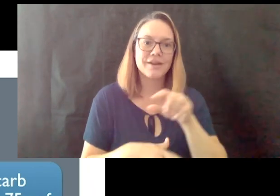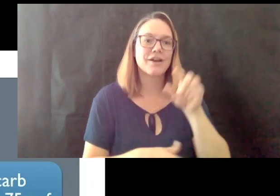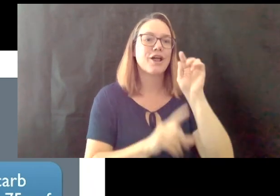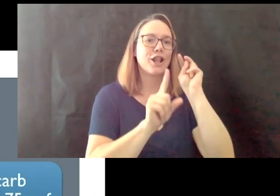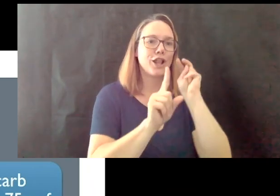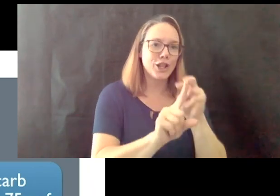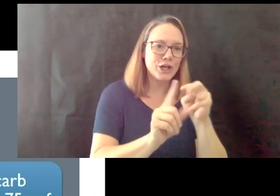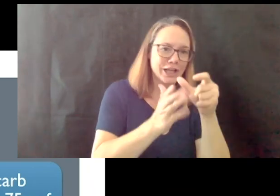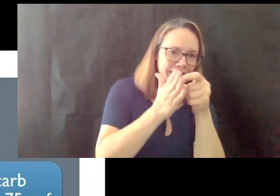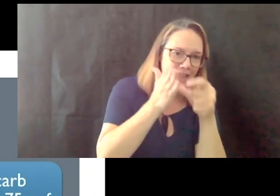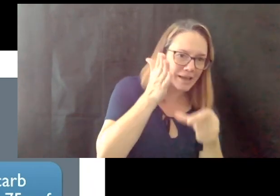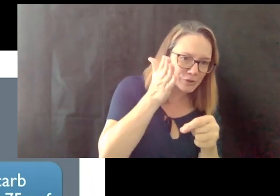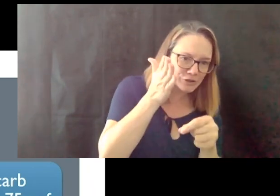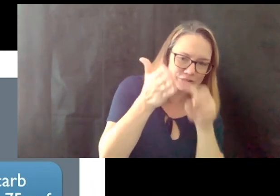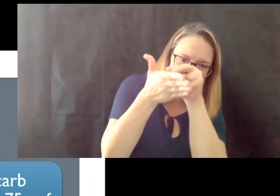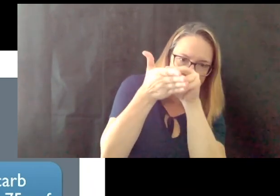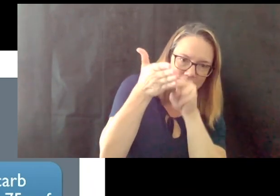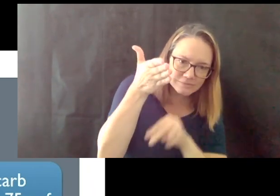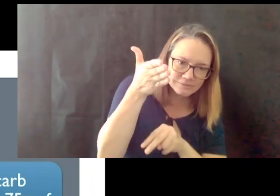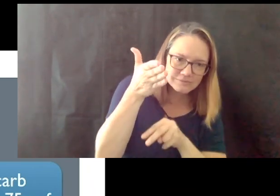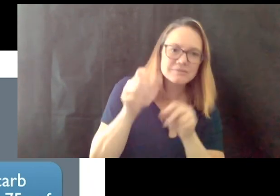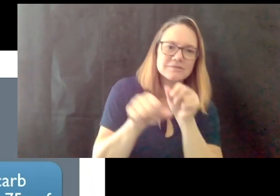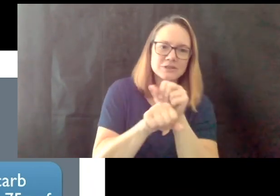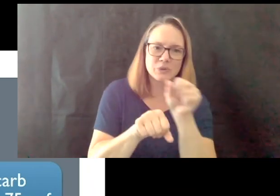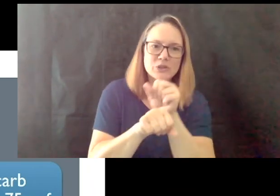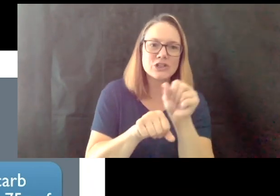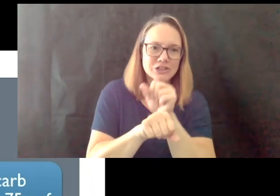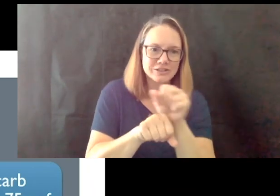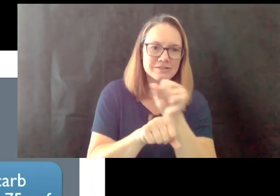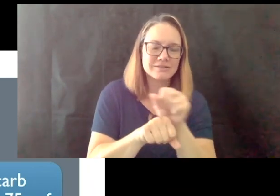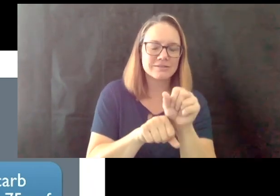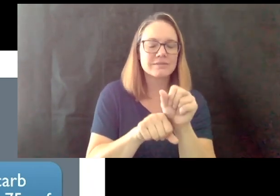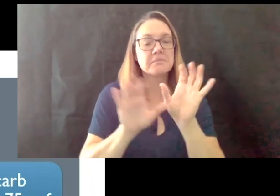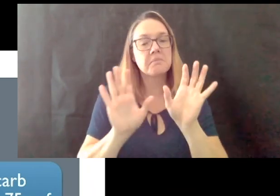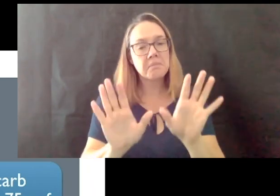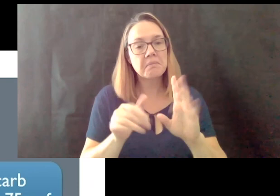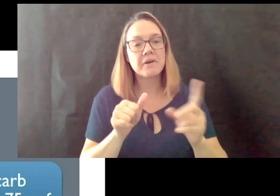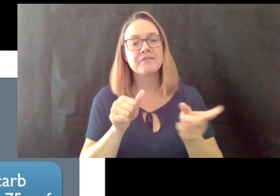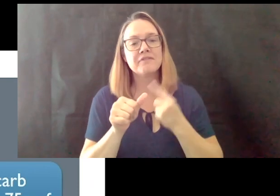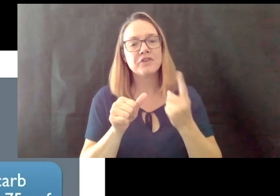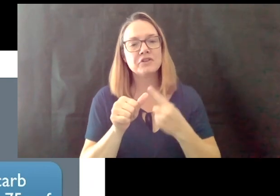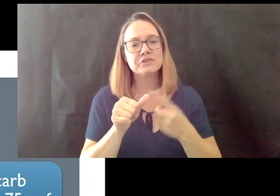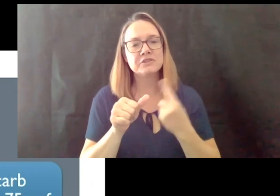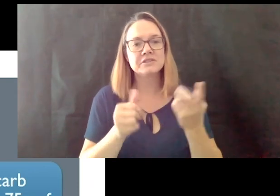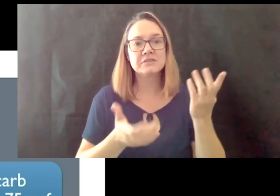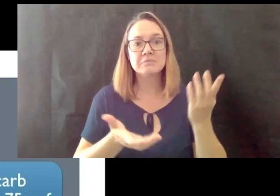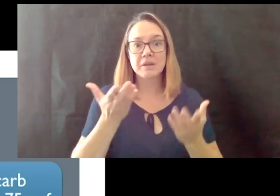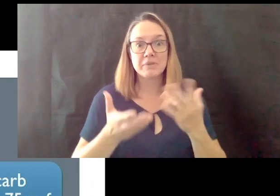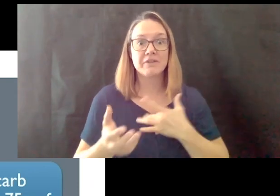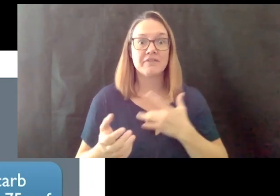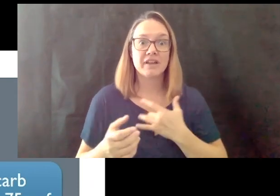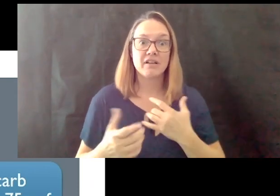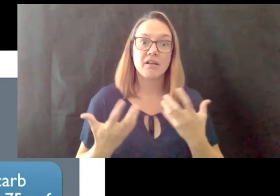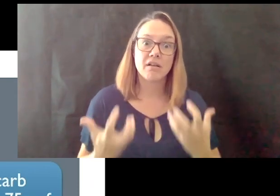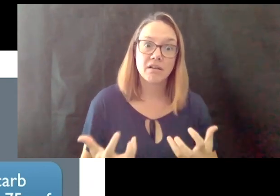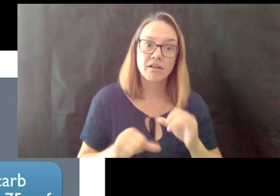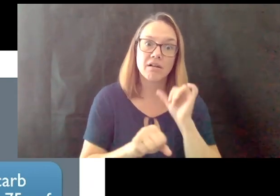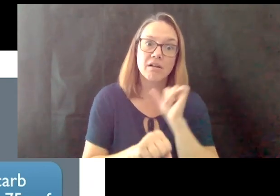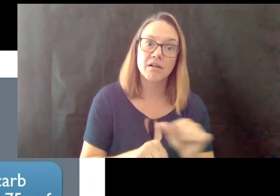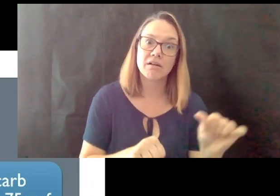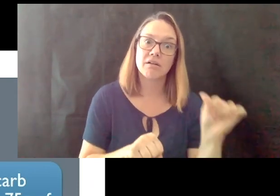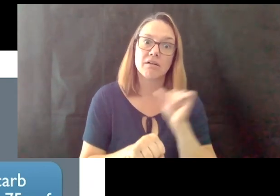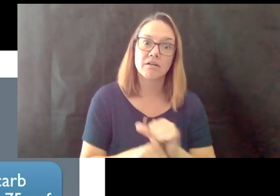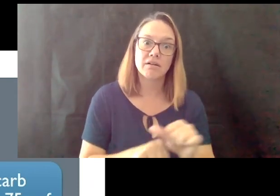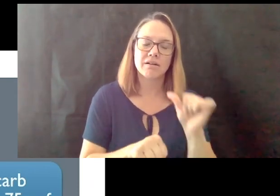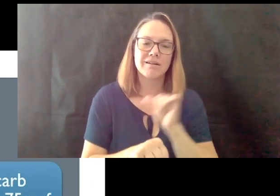and look at labels and put a little bit of work into it. Initially, this work may feel truly like